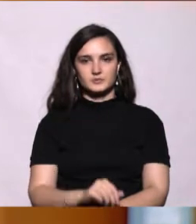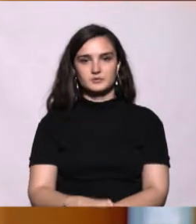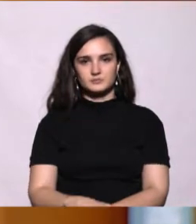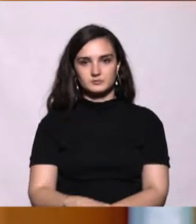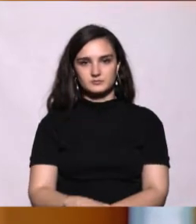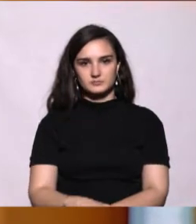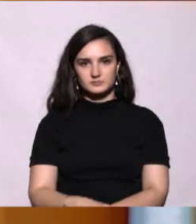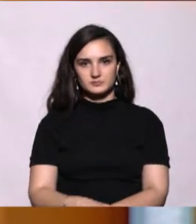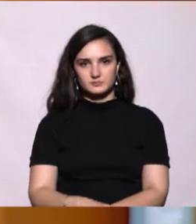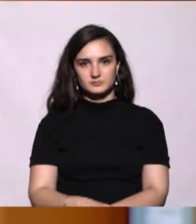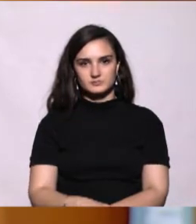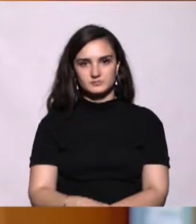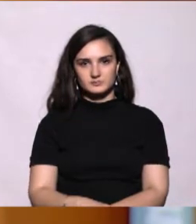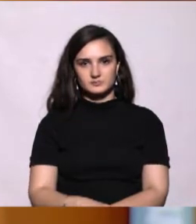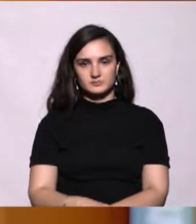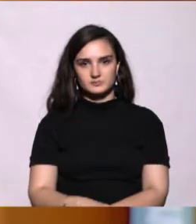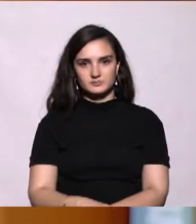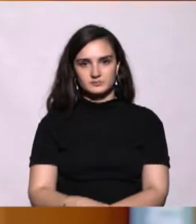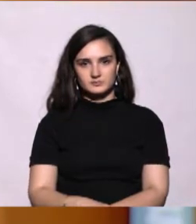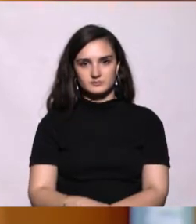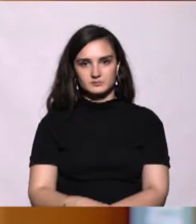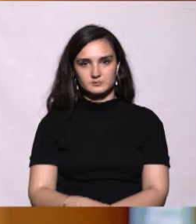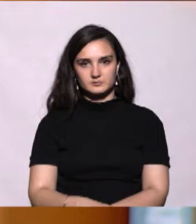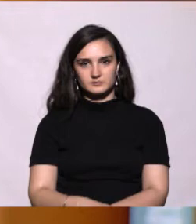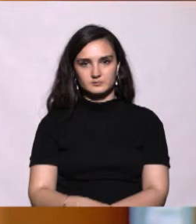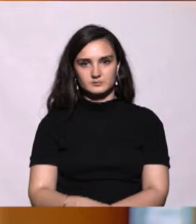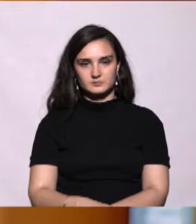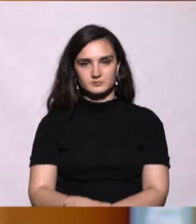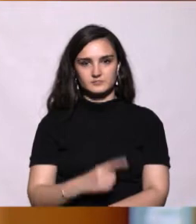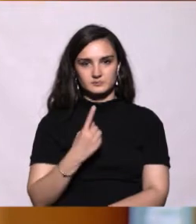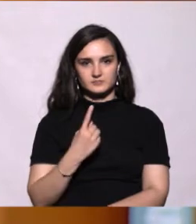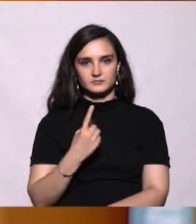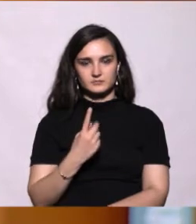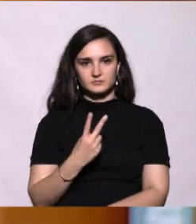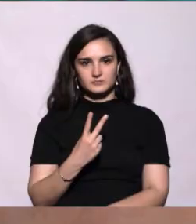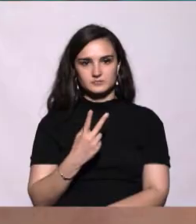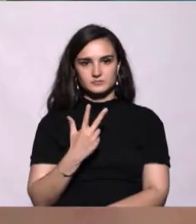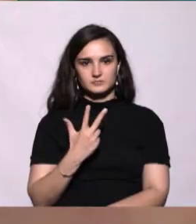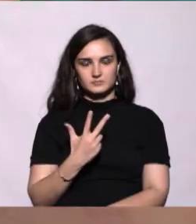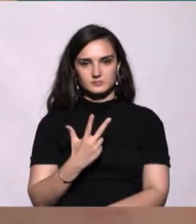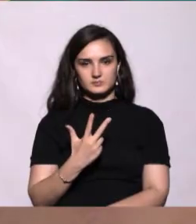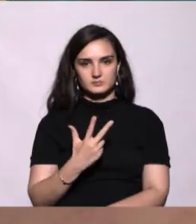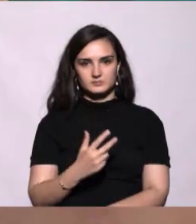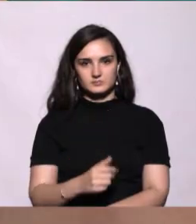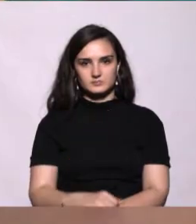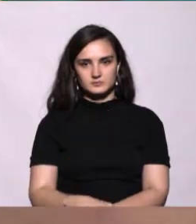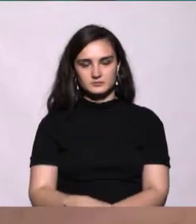Four. Otri. But we will check. One, two,